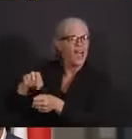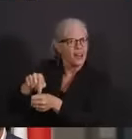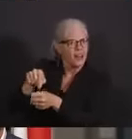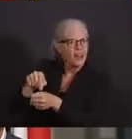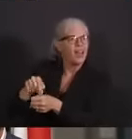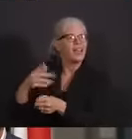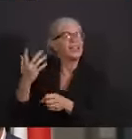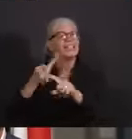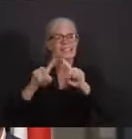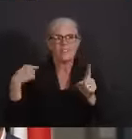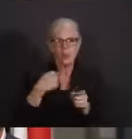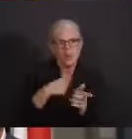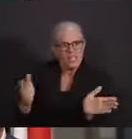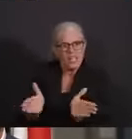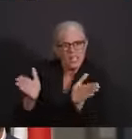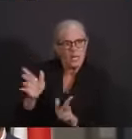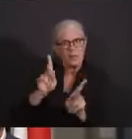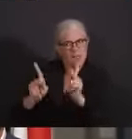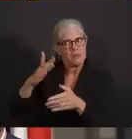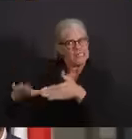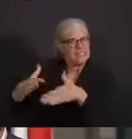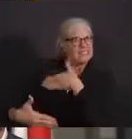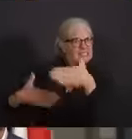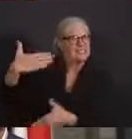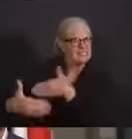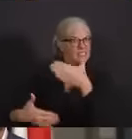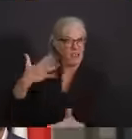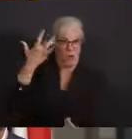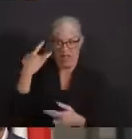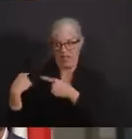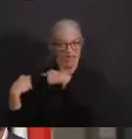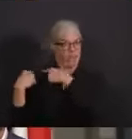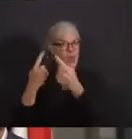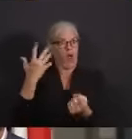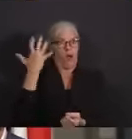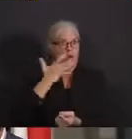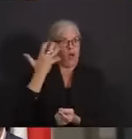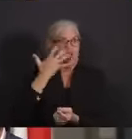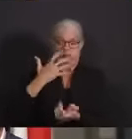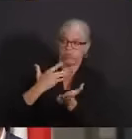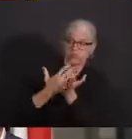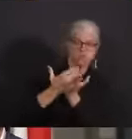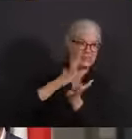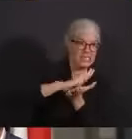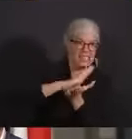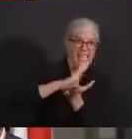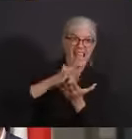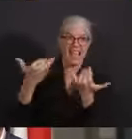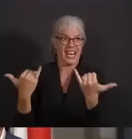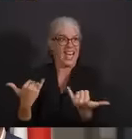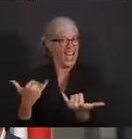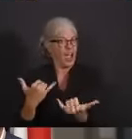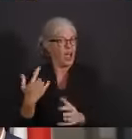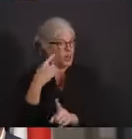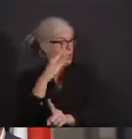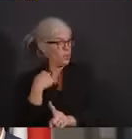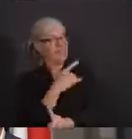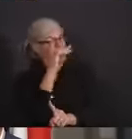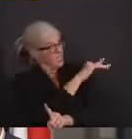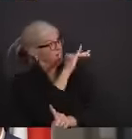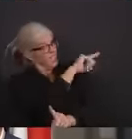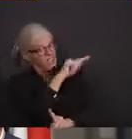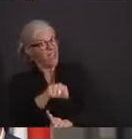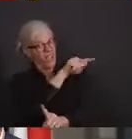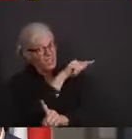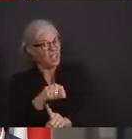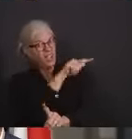incentivize people to come and do it quickly. Because the way it goes now, it was hard to even get people to do their debris. You had them going other ways. It just